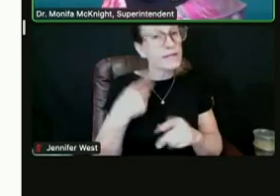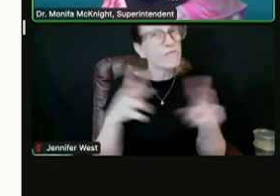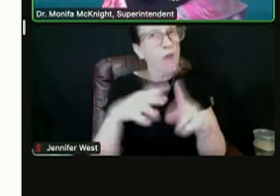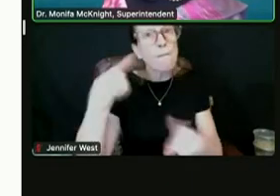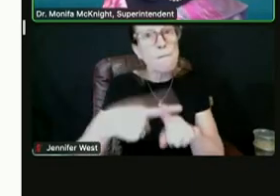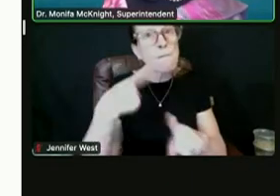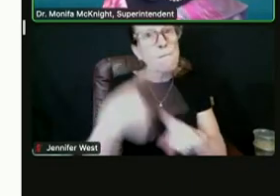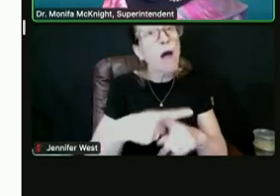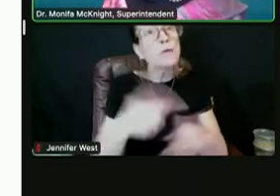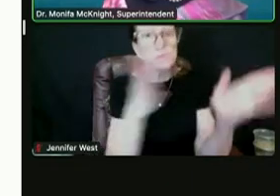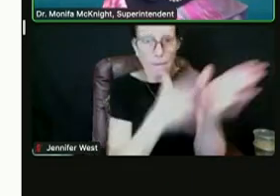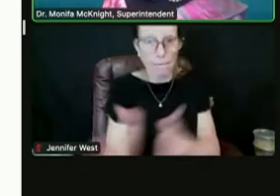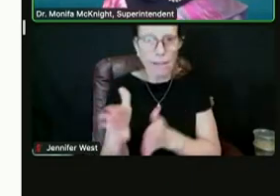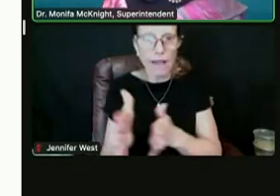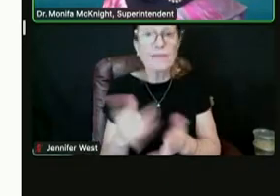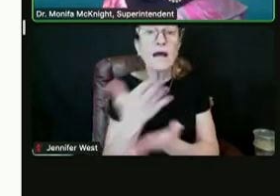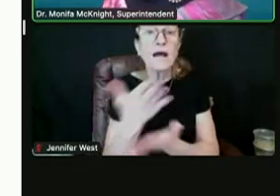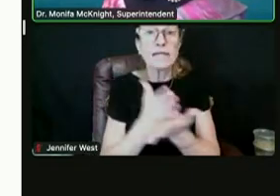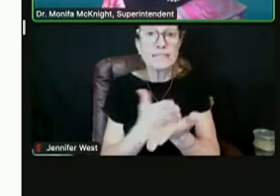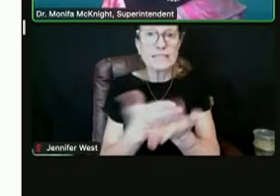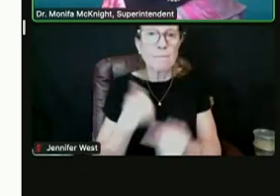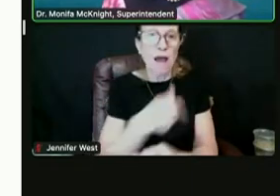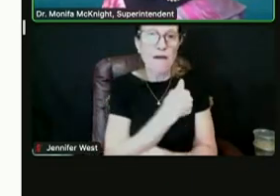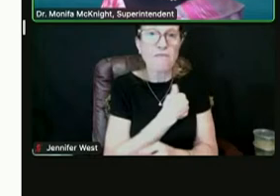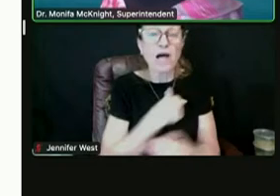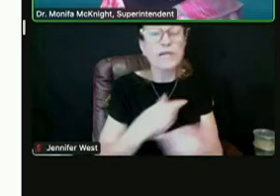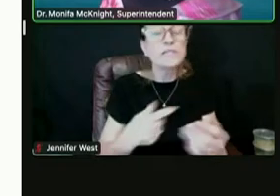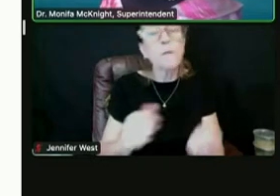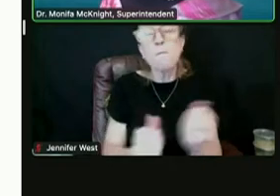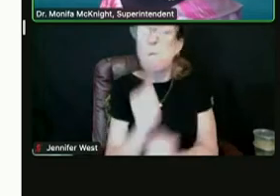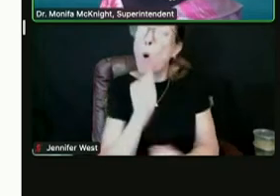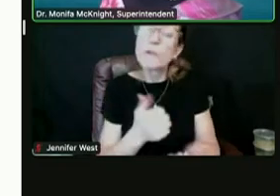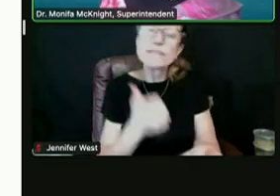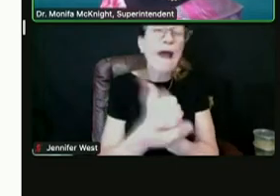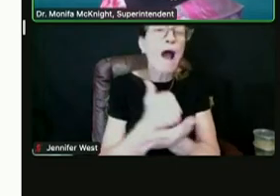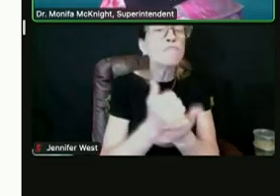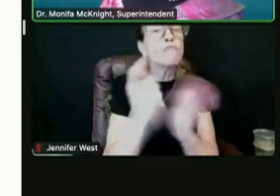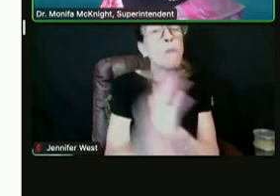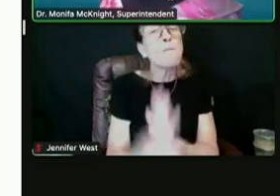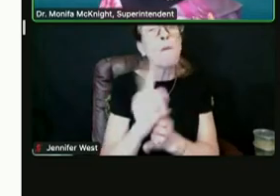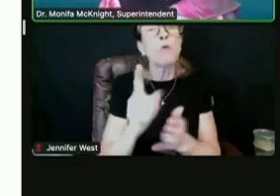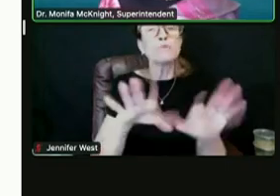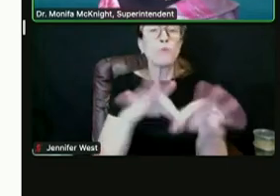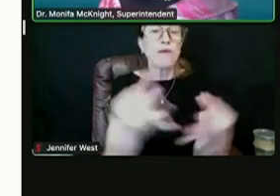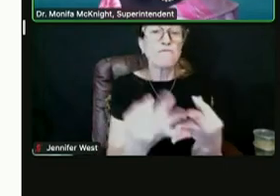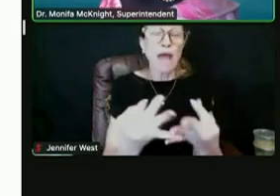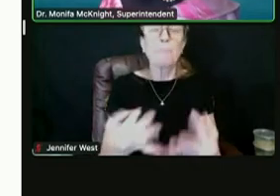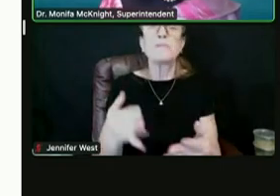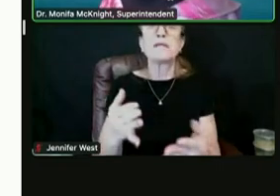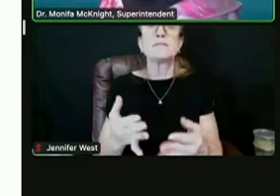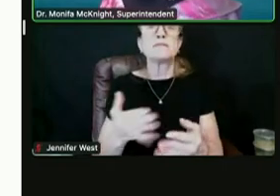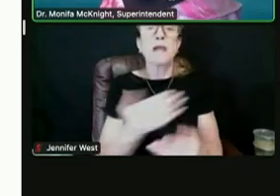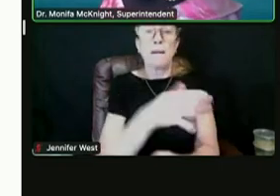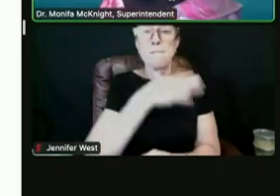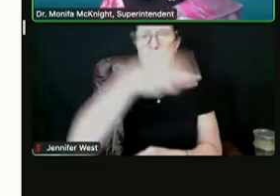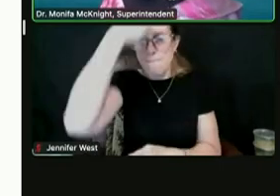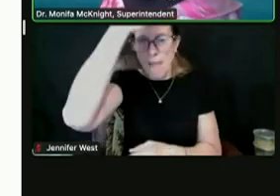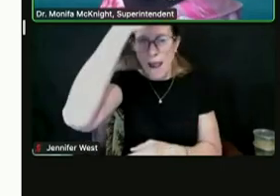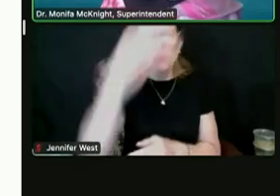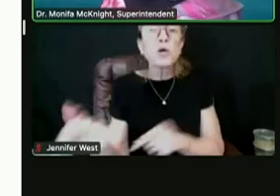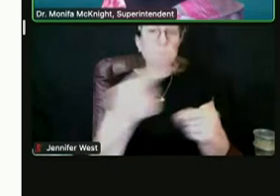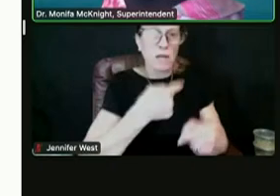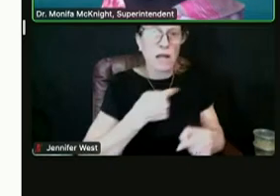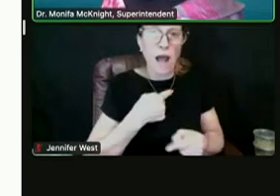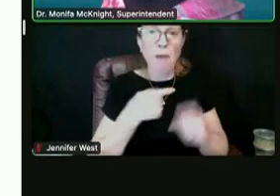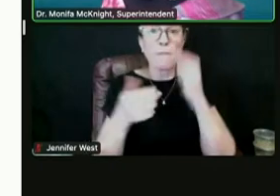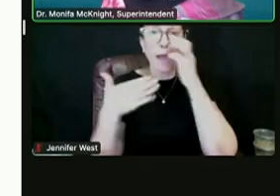superintendent, some of our most rewarding and helpful moments have been when our families, parents, or students or constituents come out and share with us